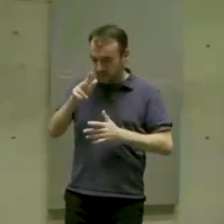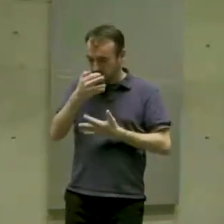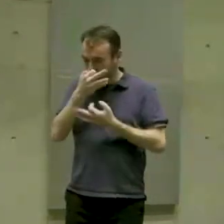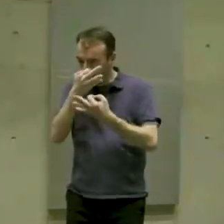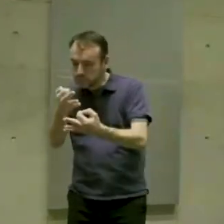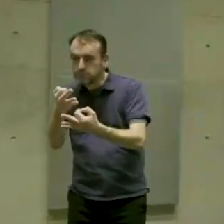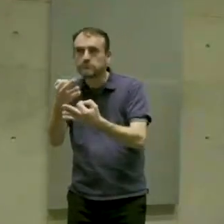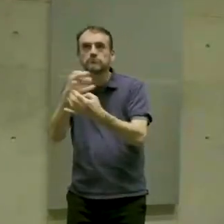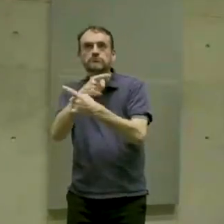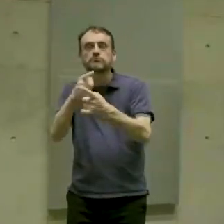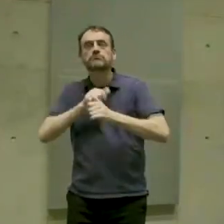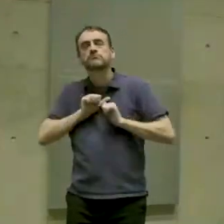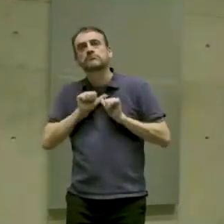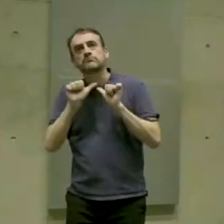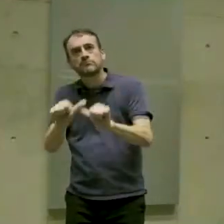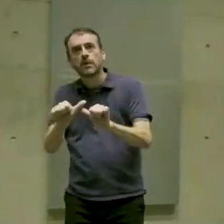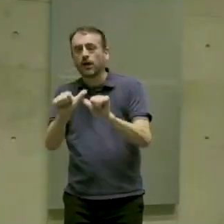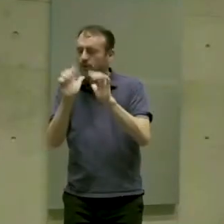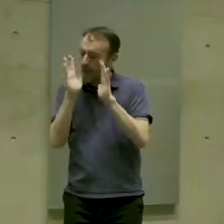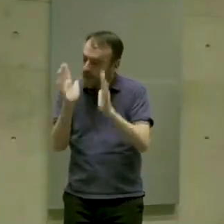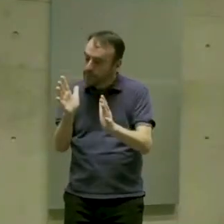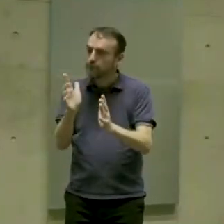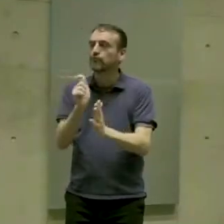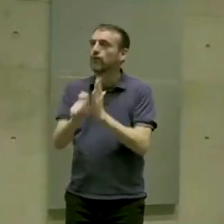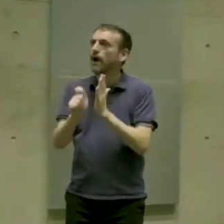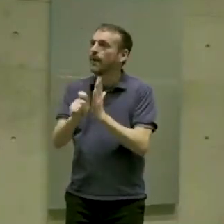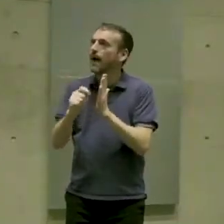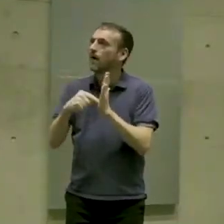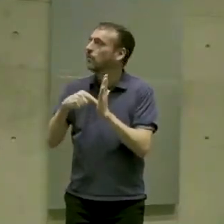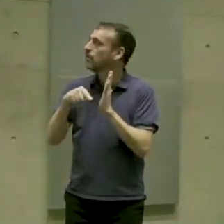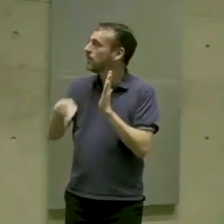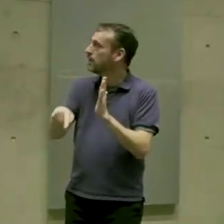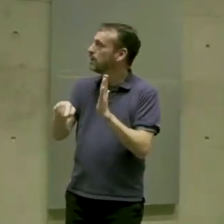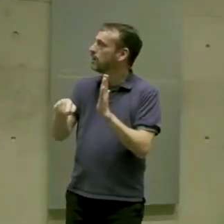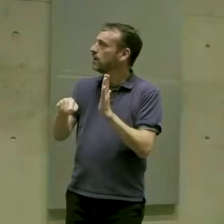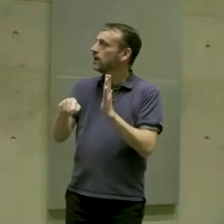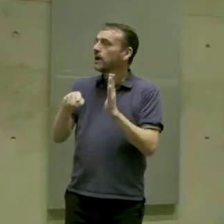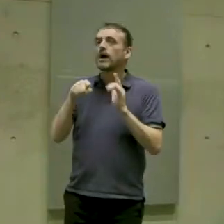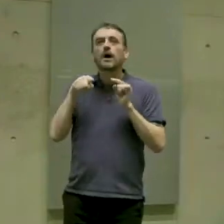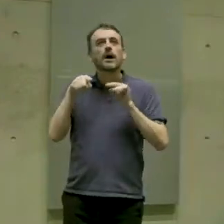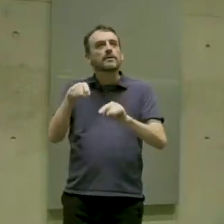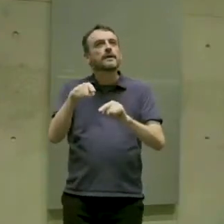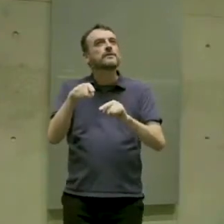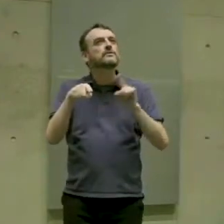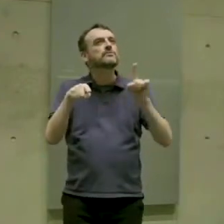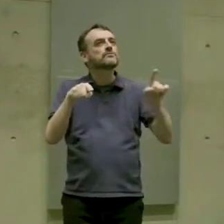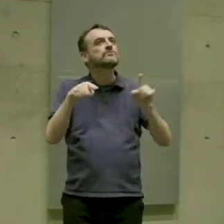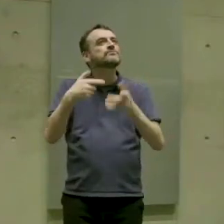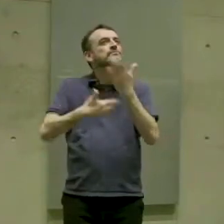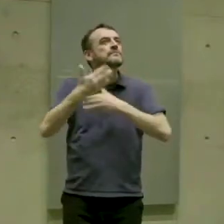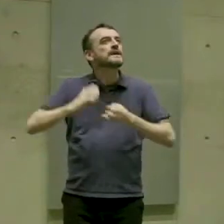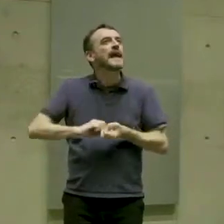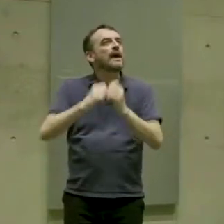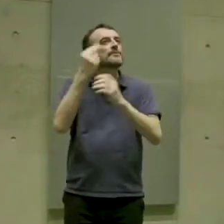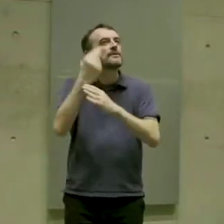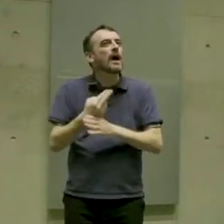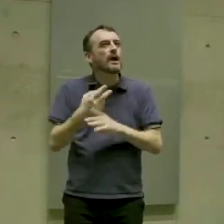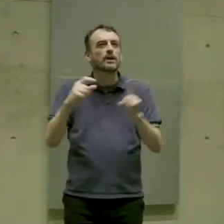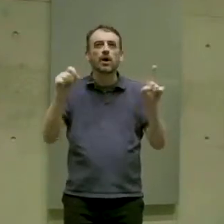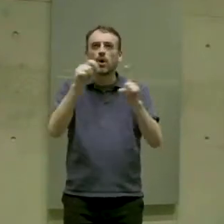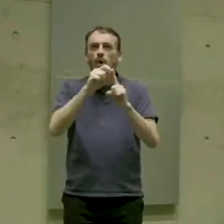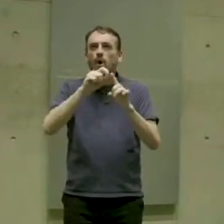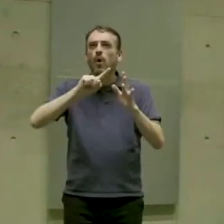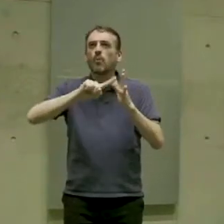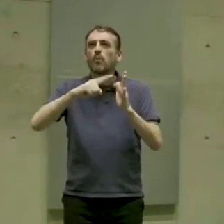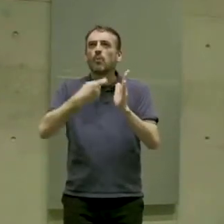this is what I had to write my dissertation on. Her work, whether in the mind prison of howling dogs, the